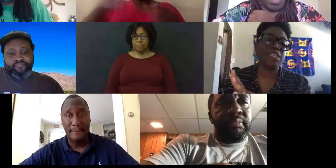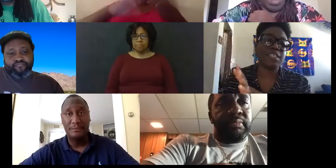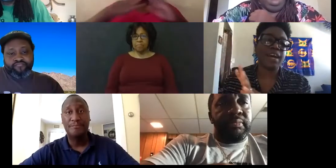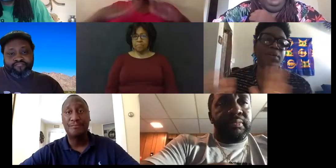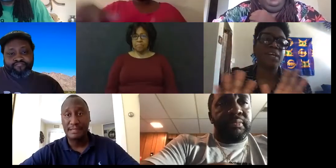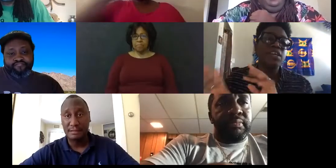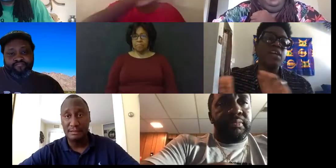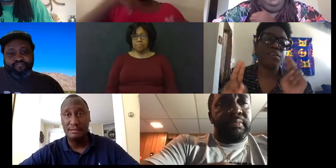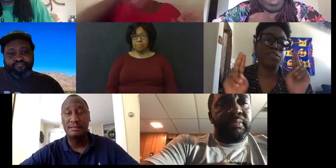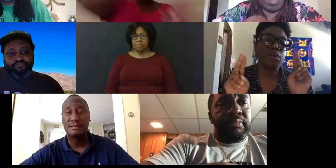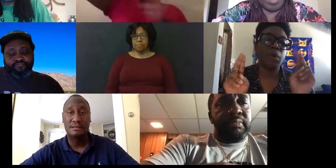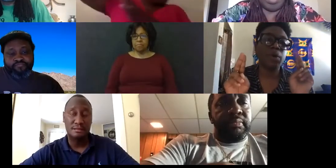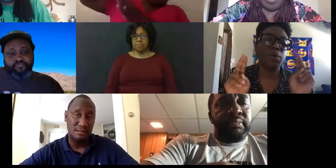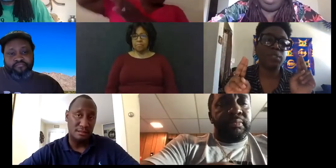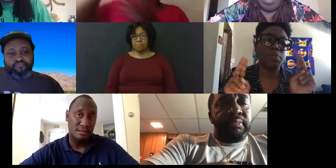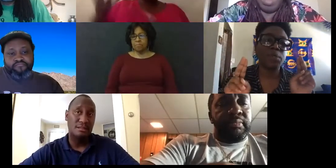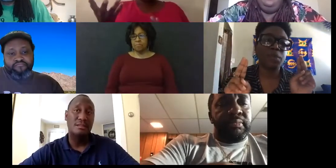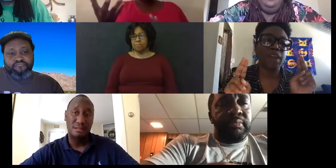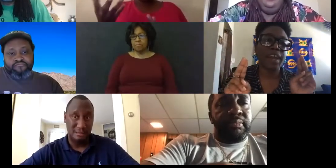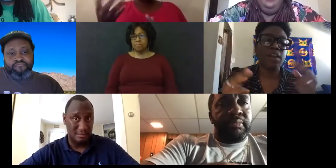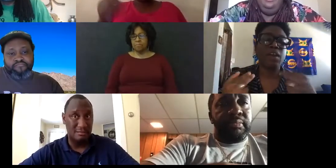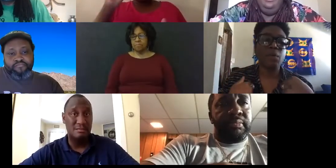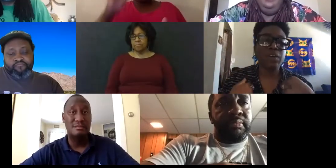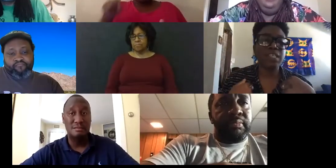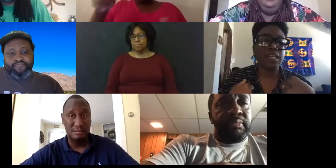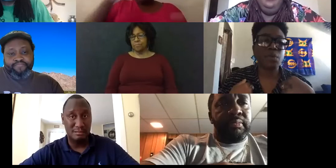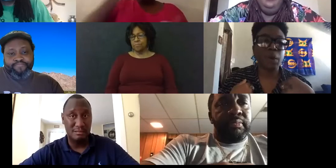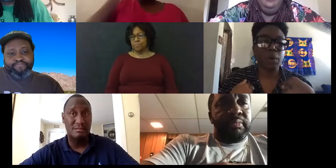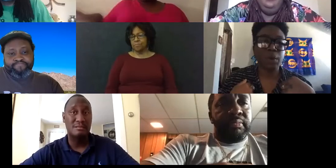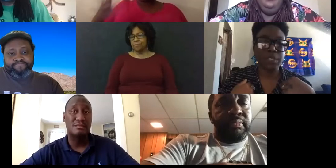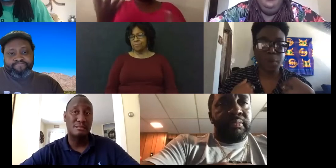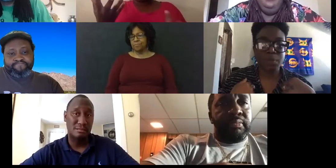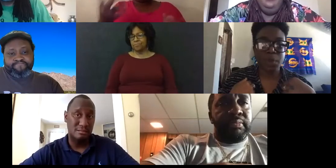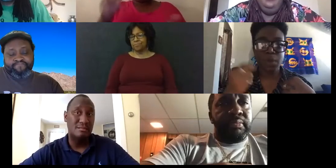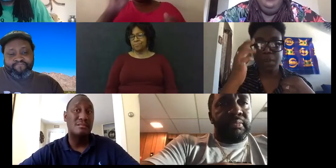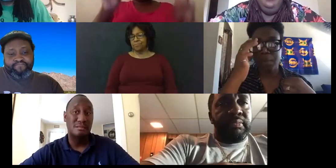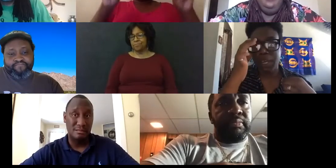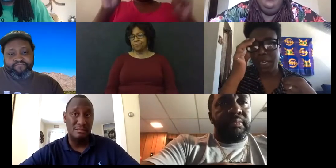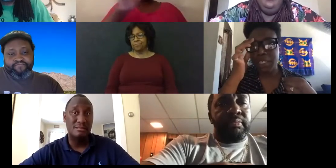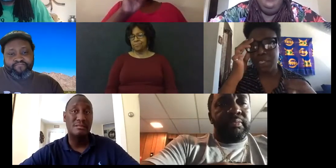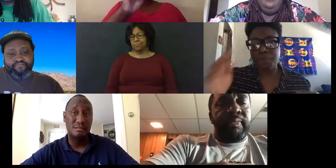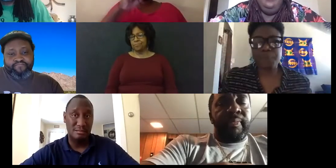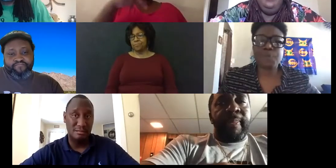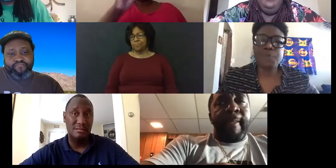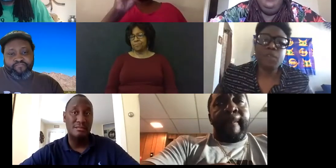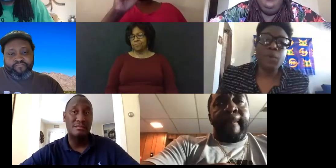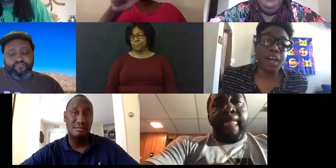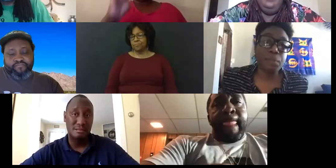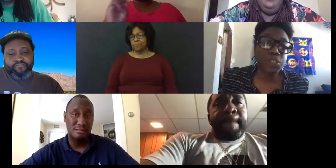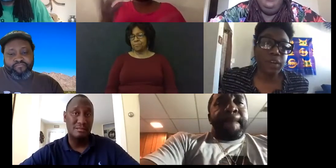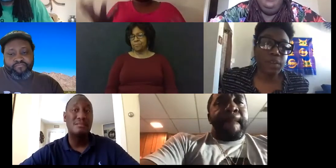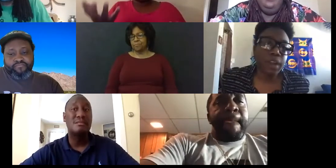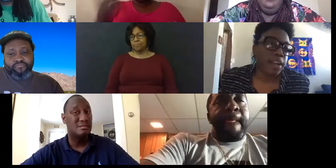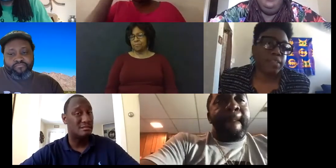push off to the side because they're quote unquote disposable, right? We're seen as quote unquote disposable because we're